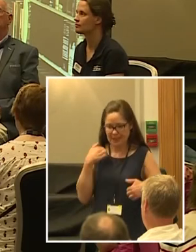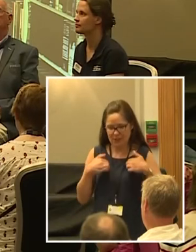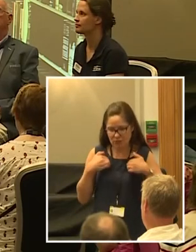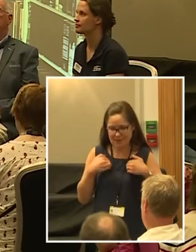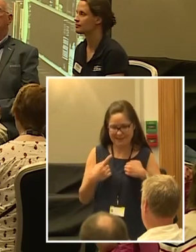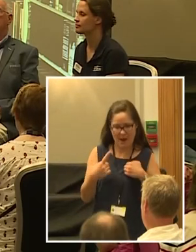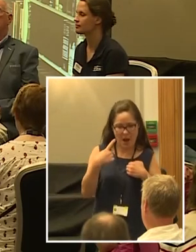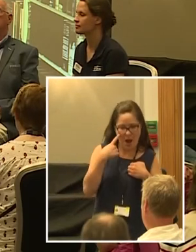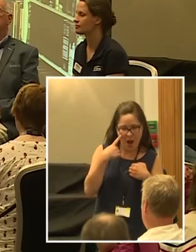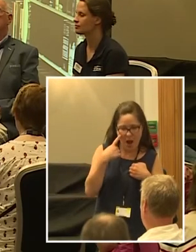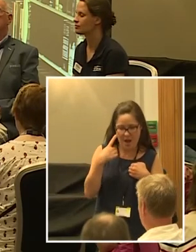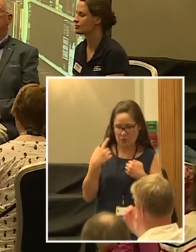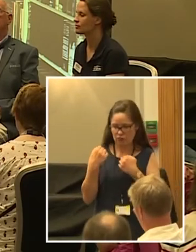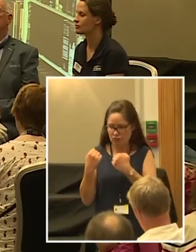driving.